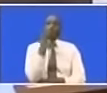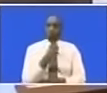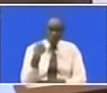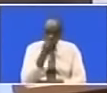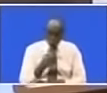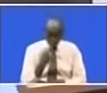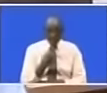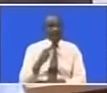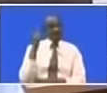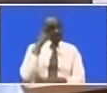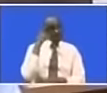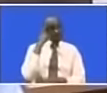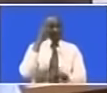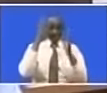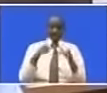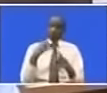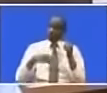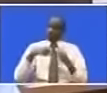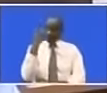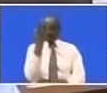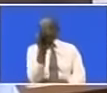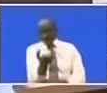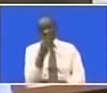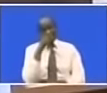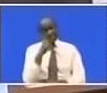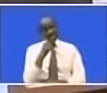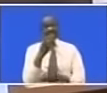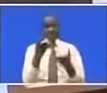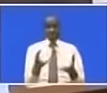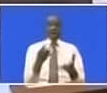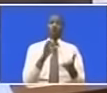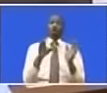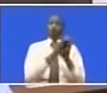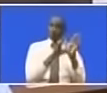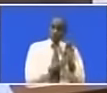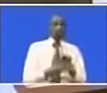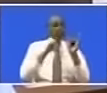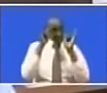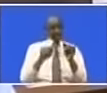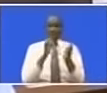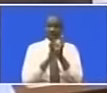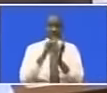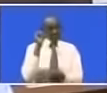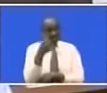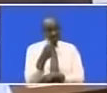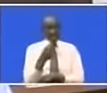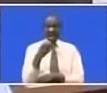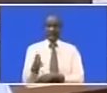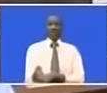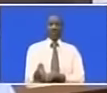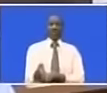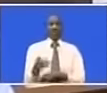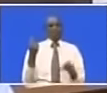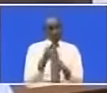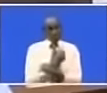Tanzania. Remember, whoever is announced president in Tanzania constitutionally will remain president. There is no room constitutionally